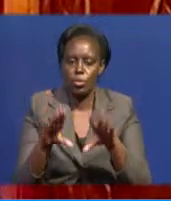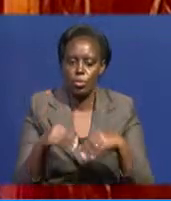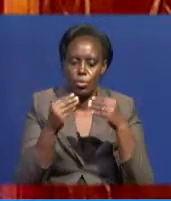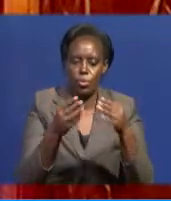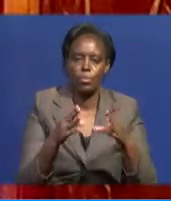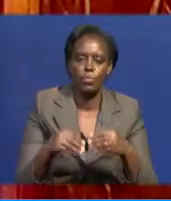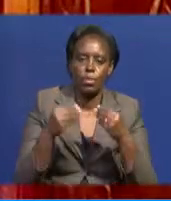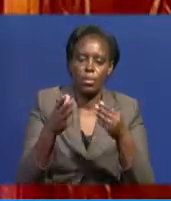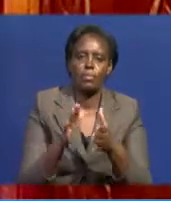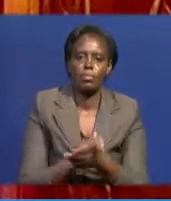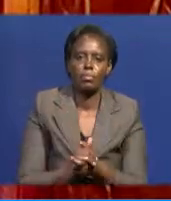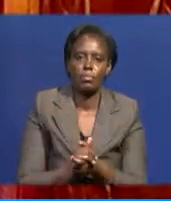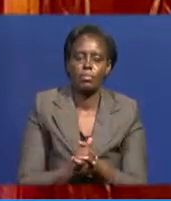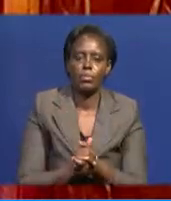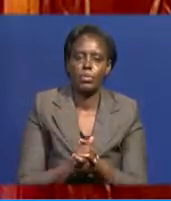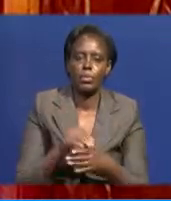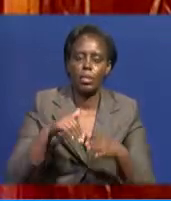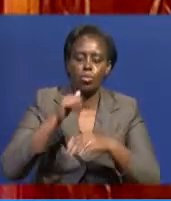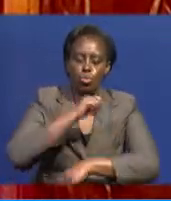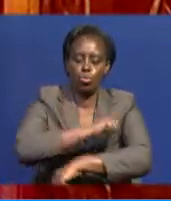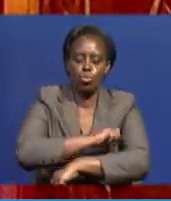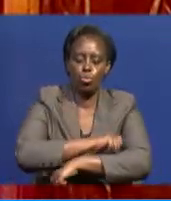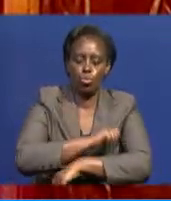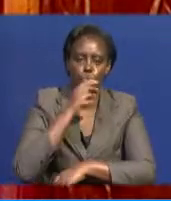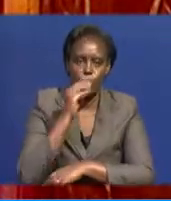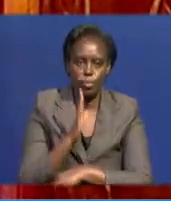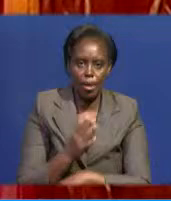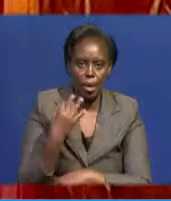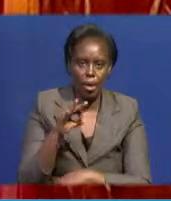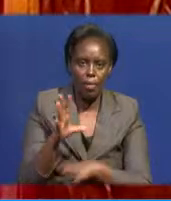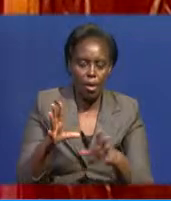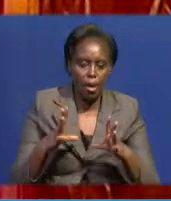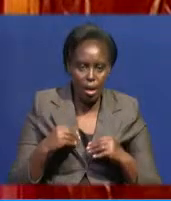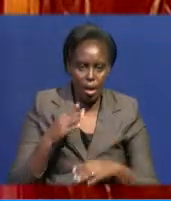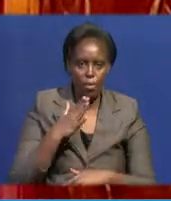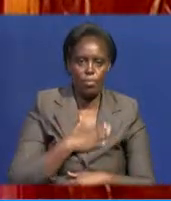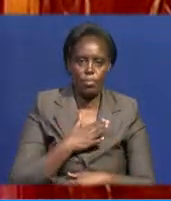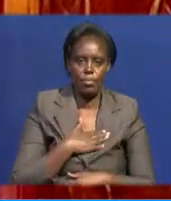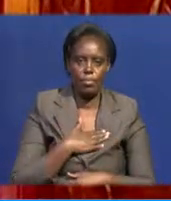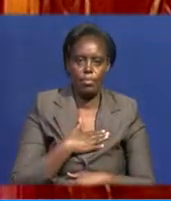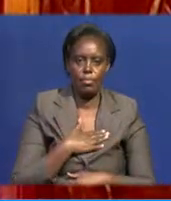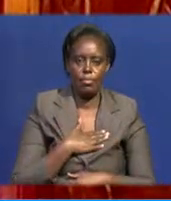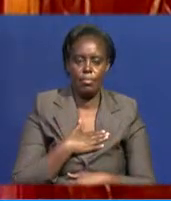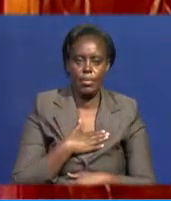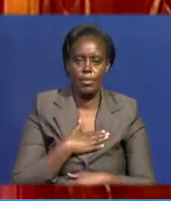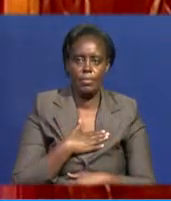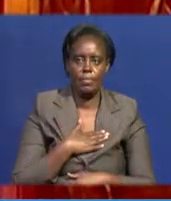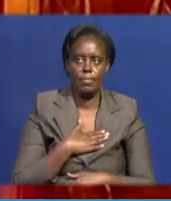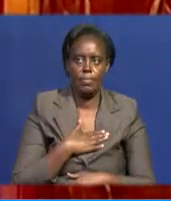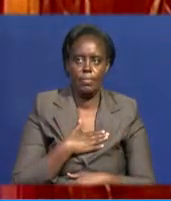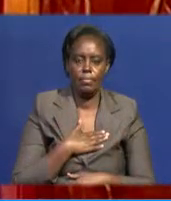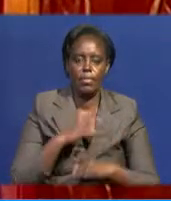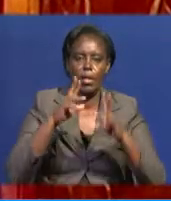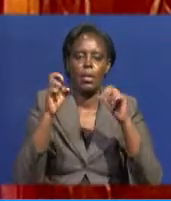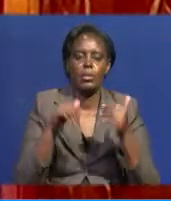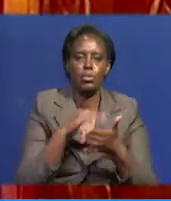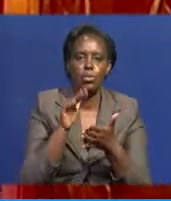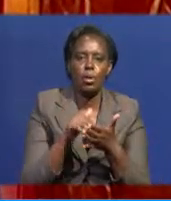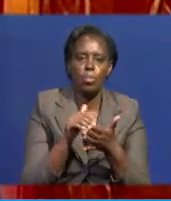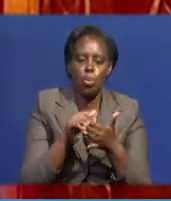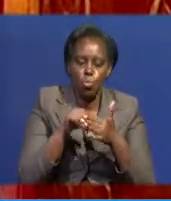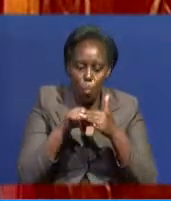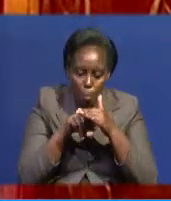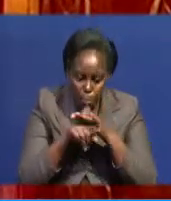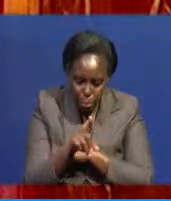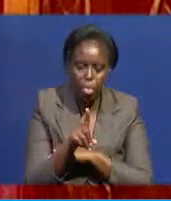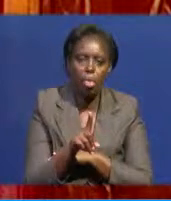issuing titles to those schools. Mr. Speaker, if you can allow me a rider to that, the issues of